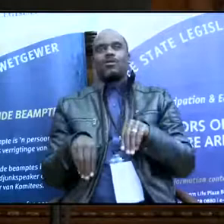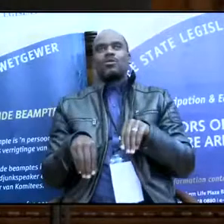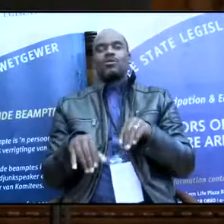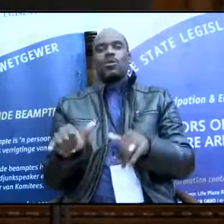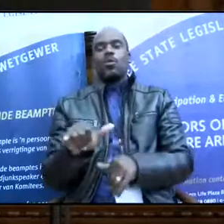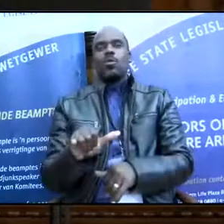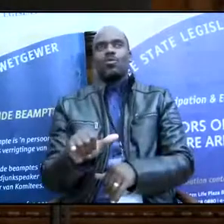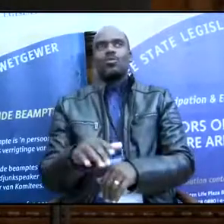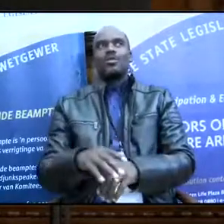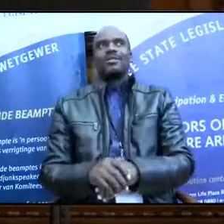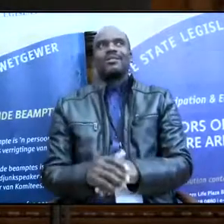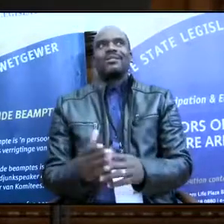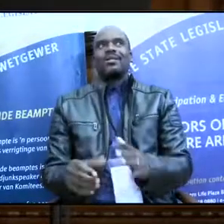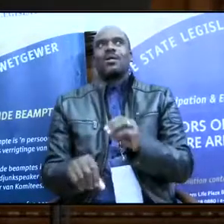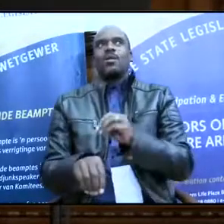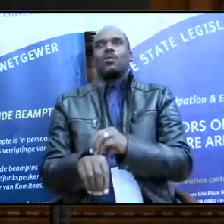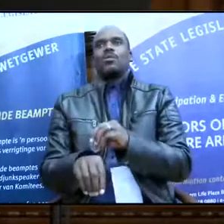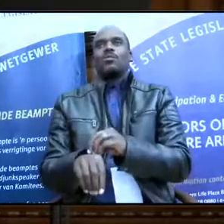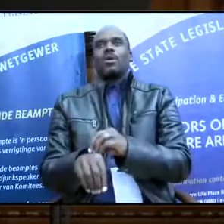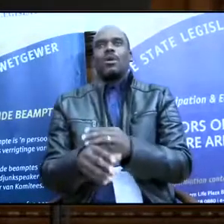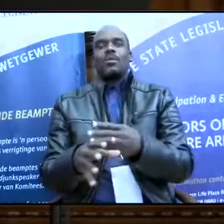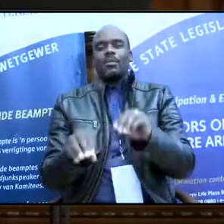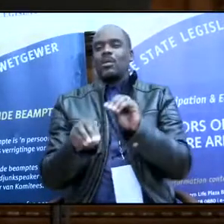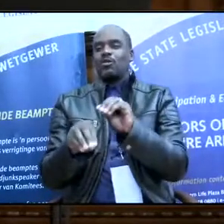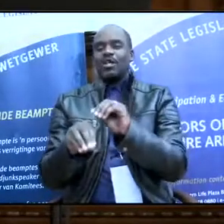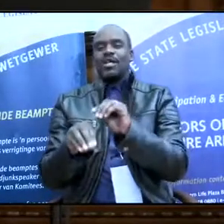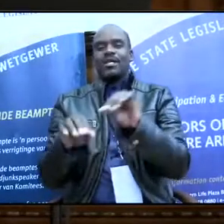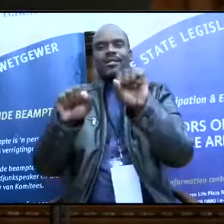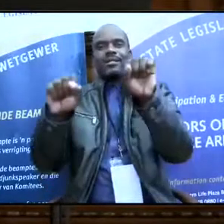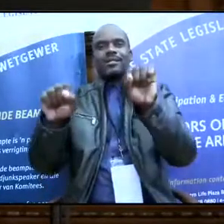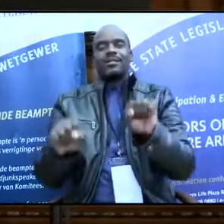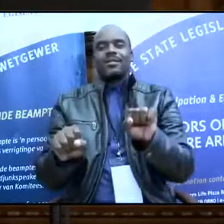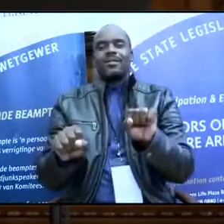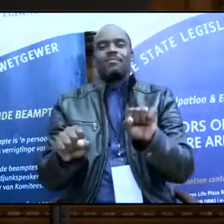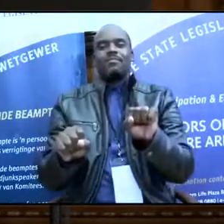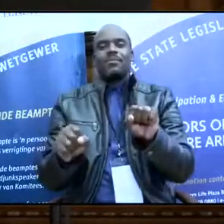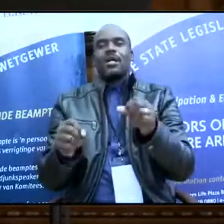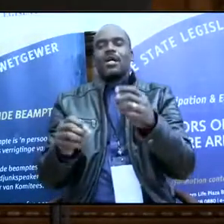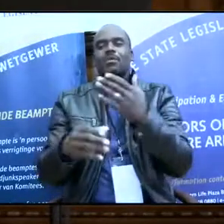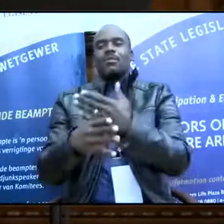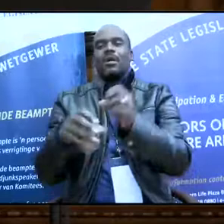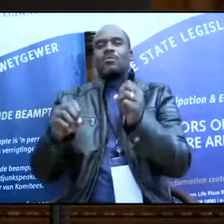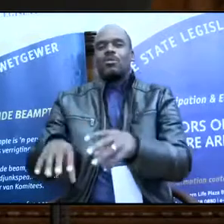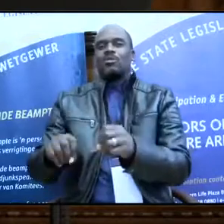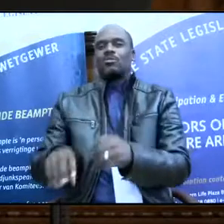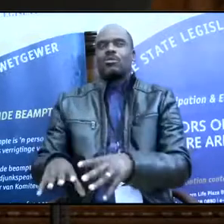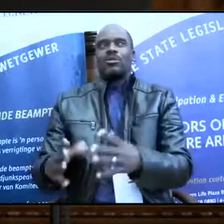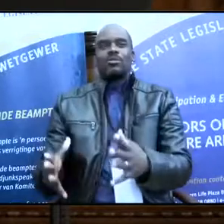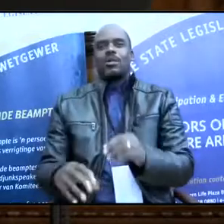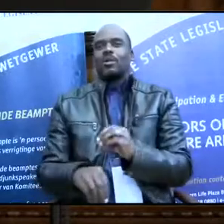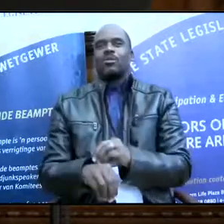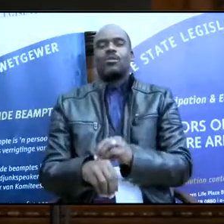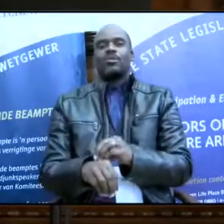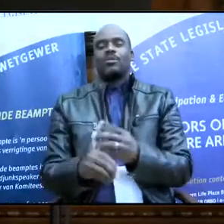worsened further the education system the job losses which was disproportionate and affected